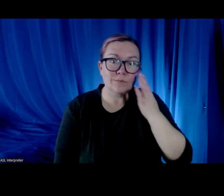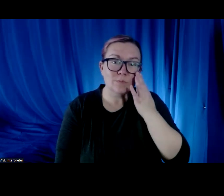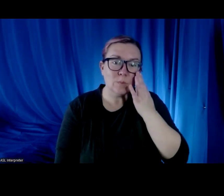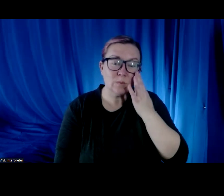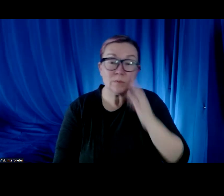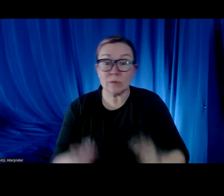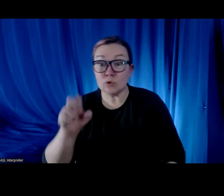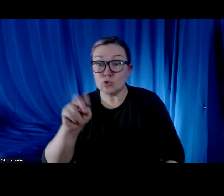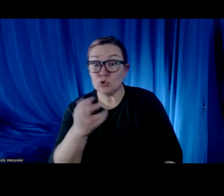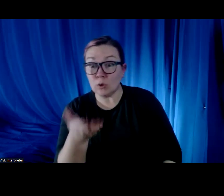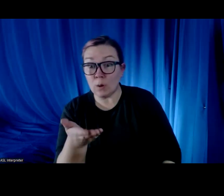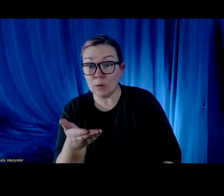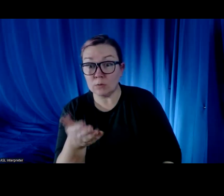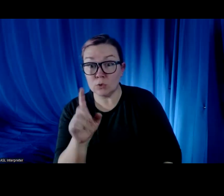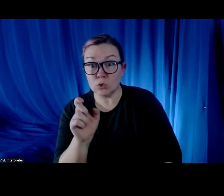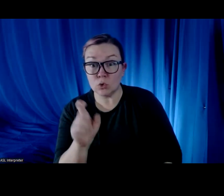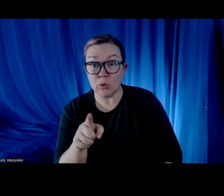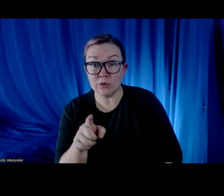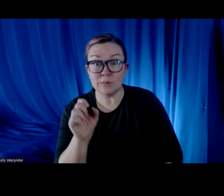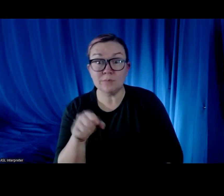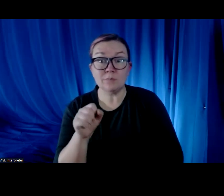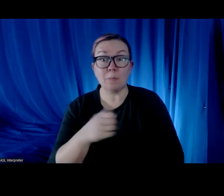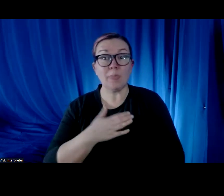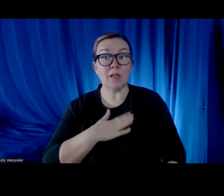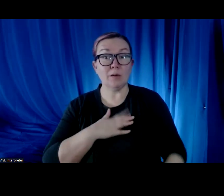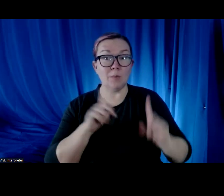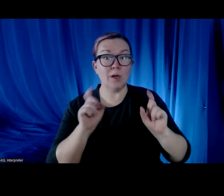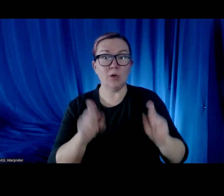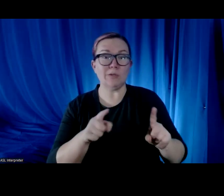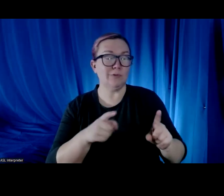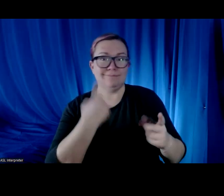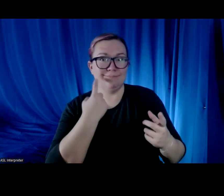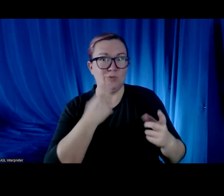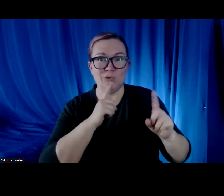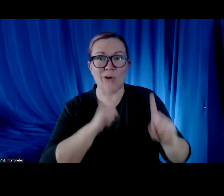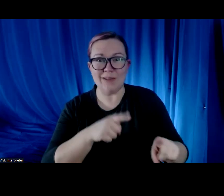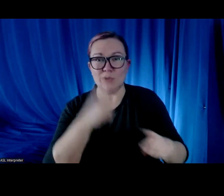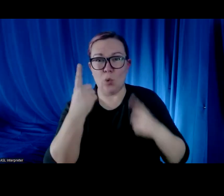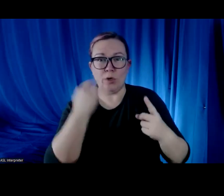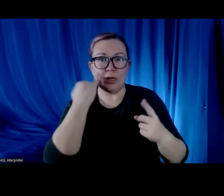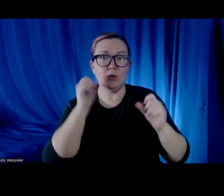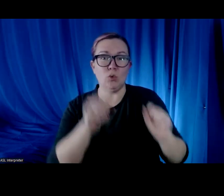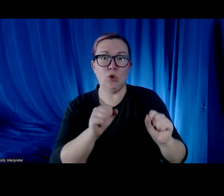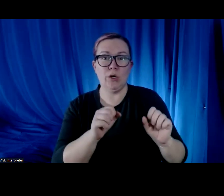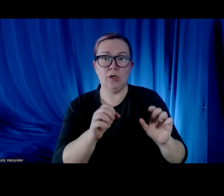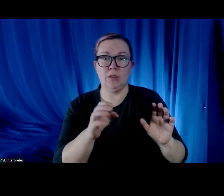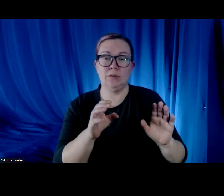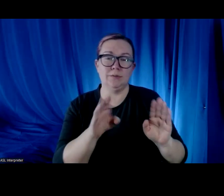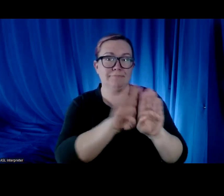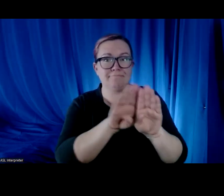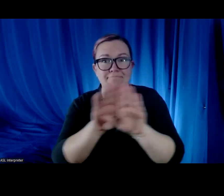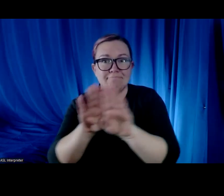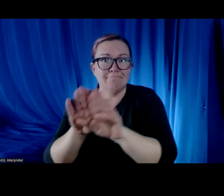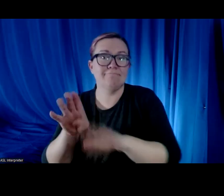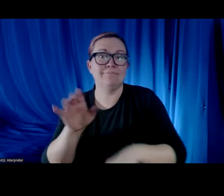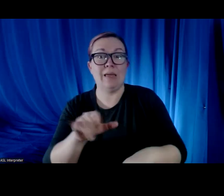Sean, you had a question? Yeah, my question was just answered. I was wondering if you could double up. And also, I just wanted to